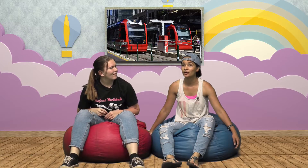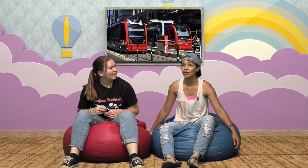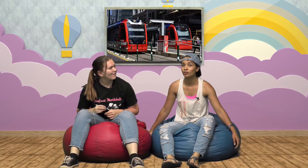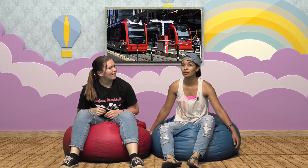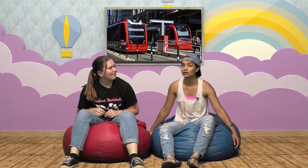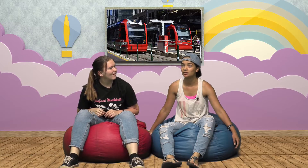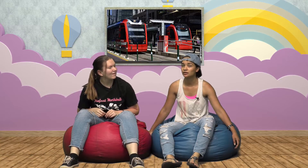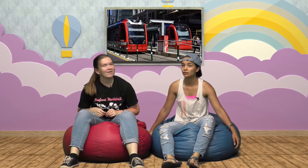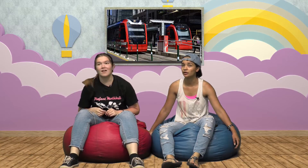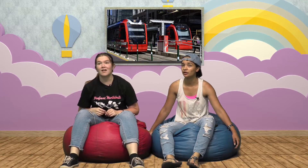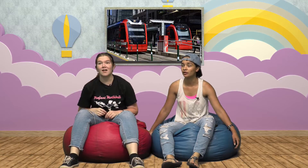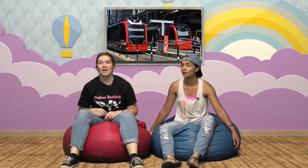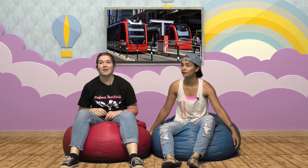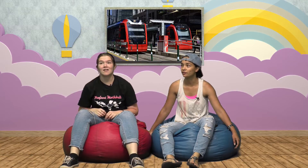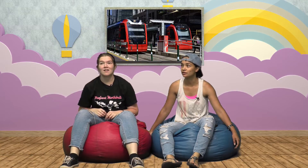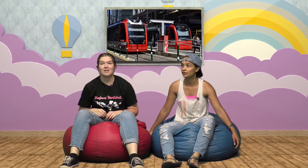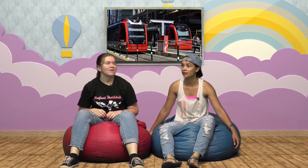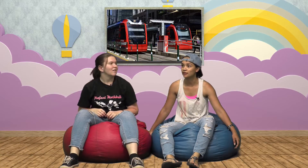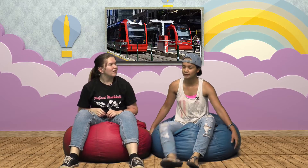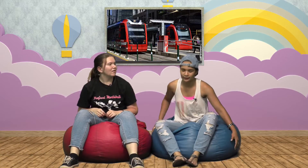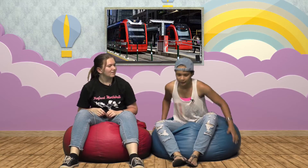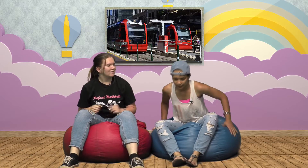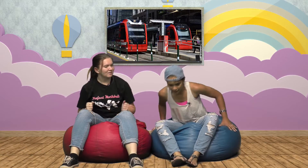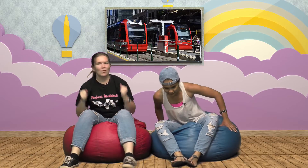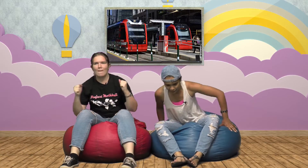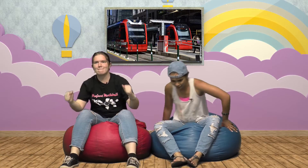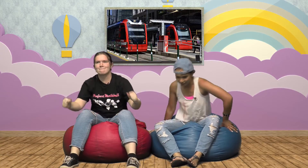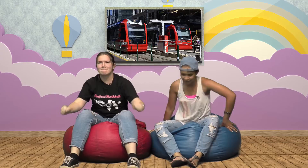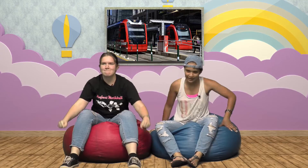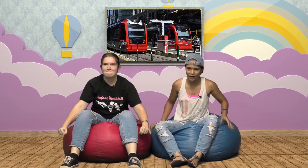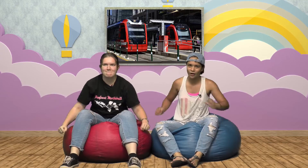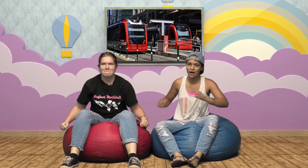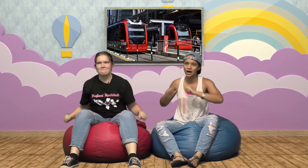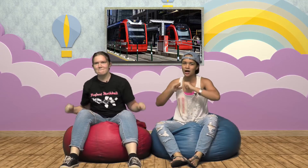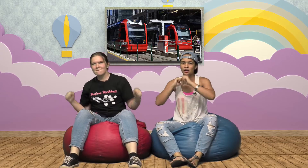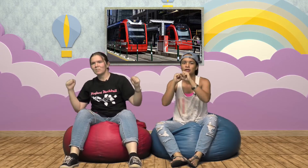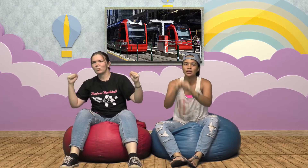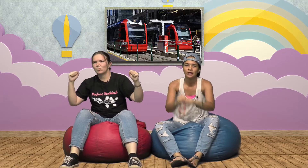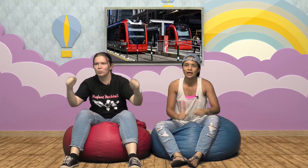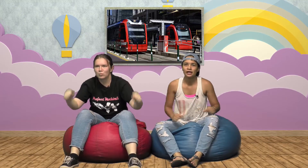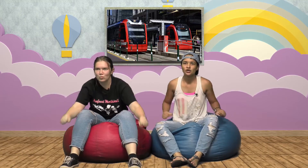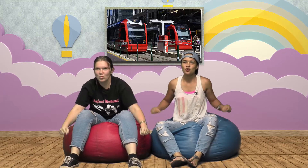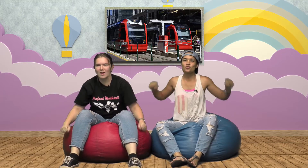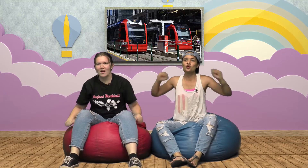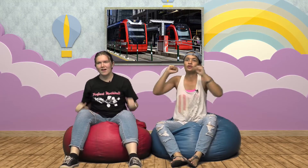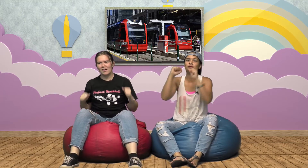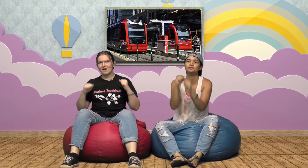Now let's go row a bit. We're gonna row on the Orange River. Yeah. Yes, so we're having fun now.